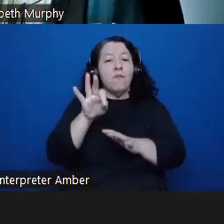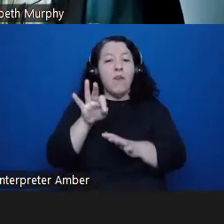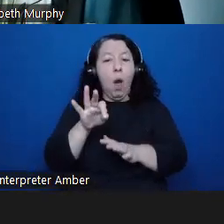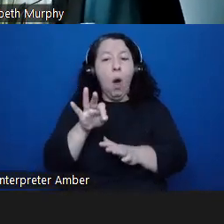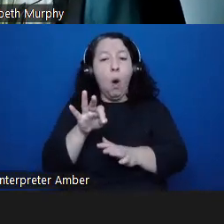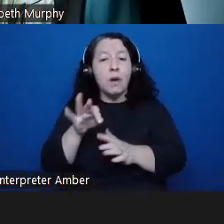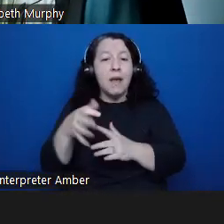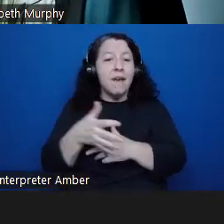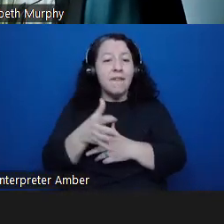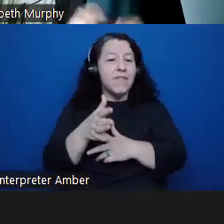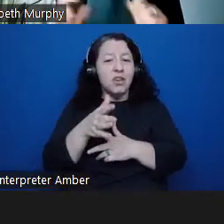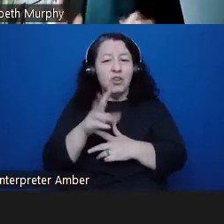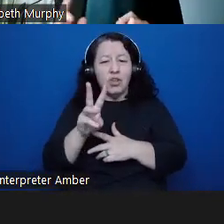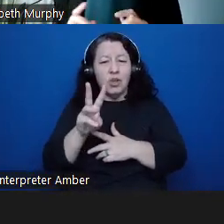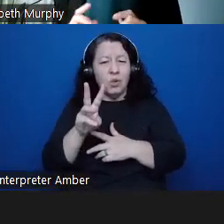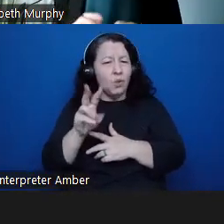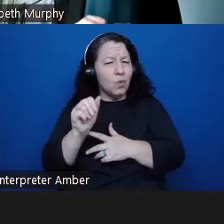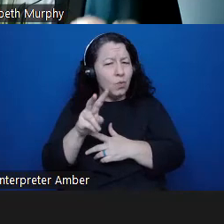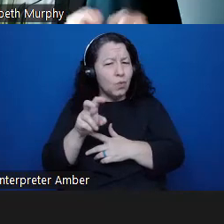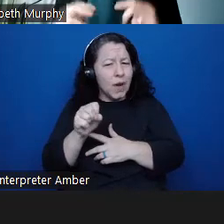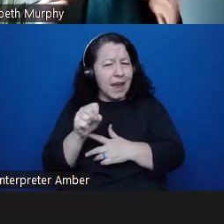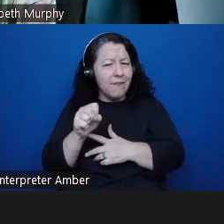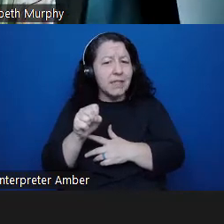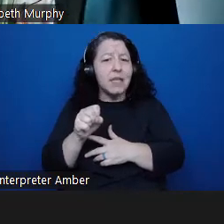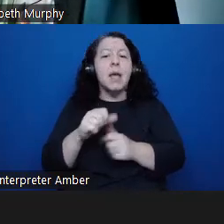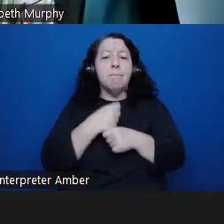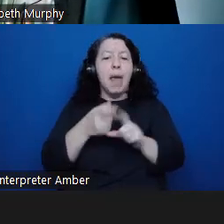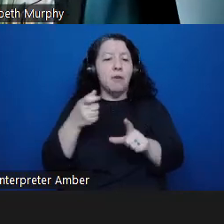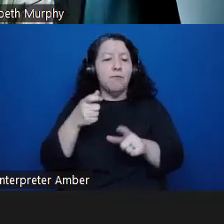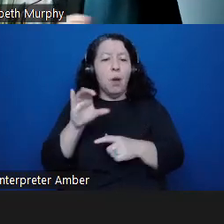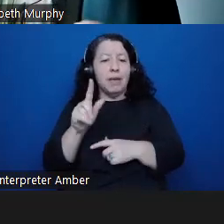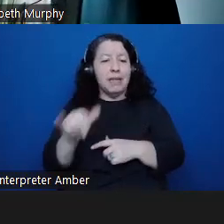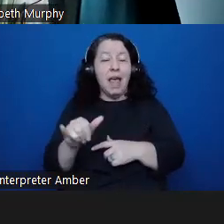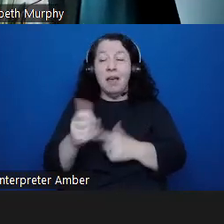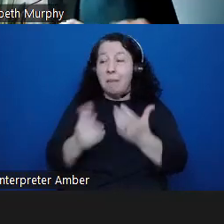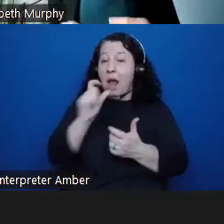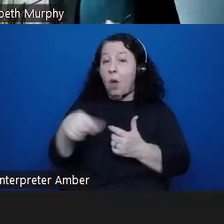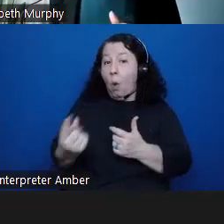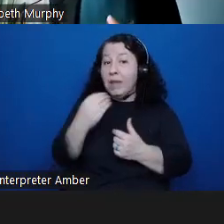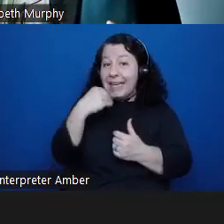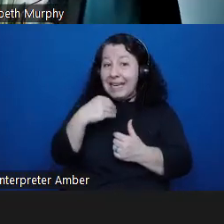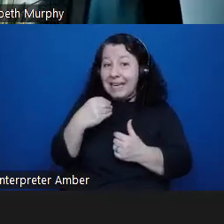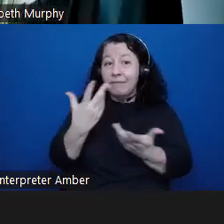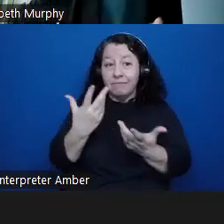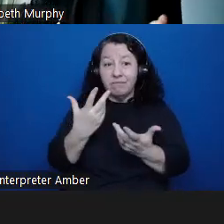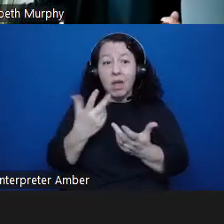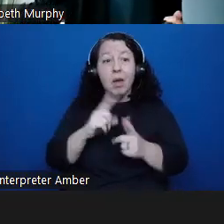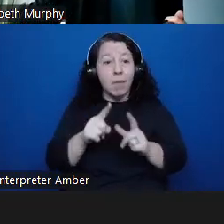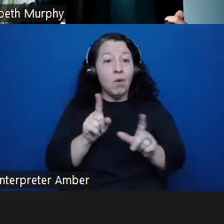likely used on site. So perhaps they were not only eating meals in this workshop, but even catching their